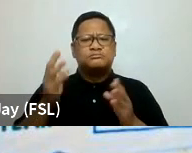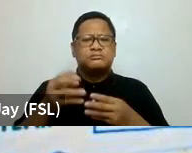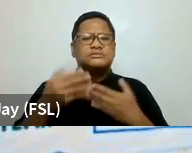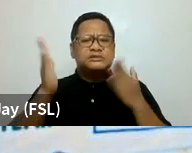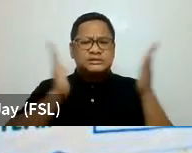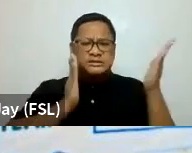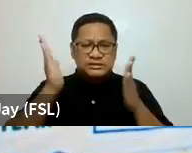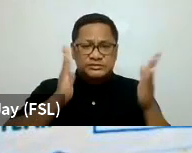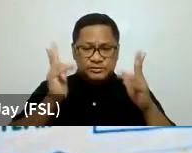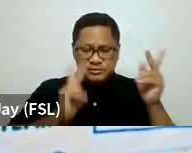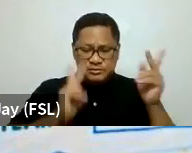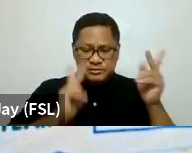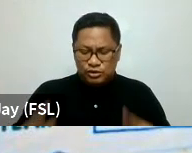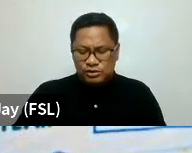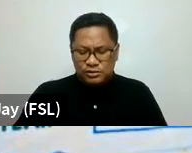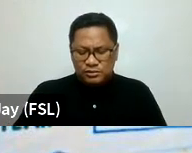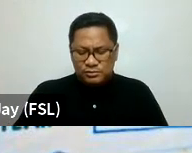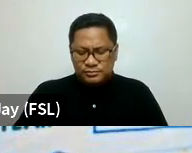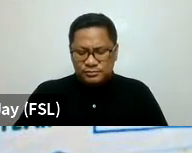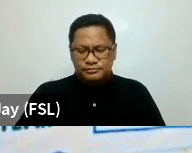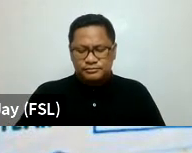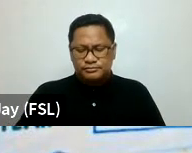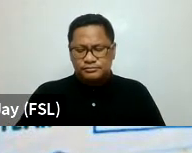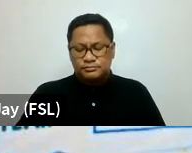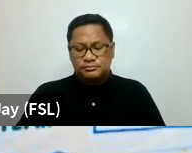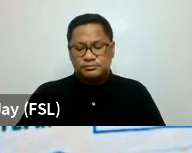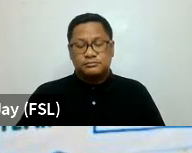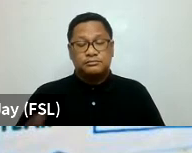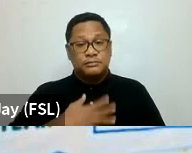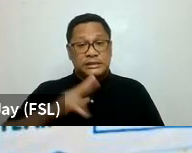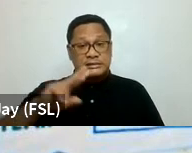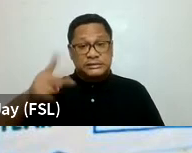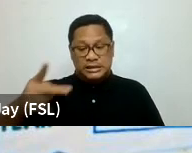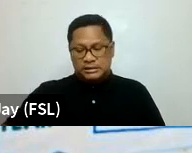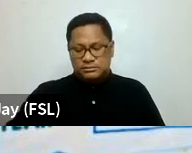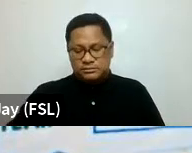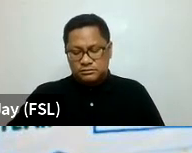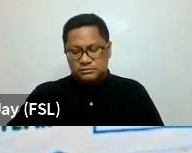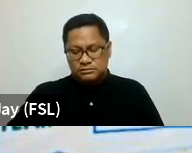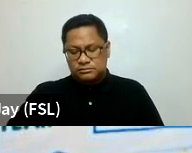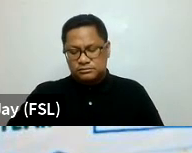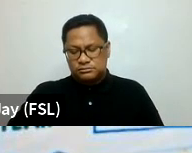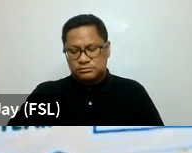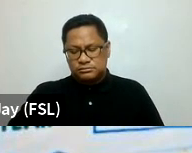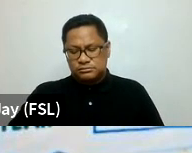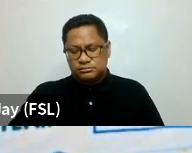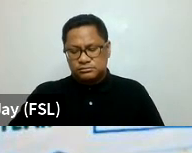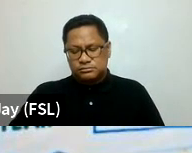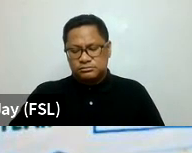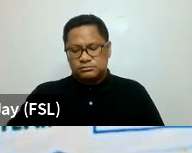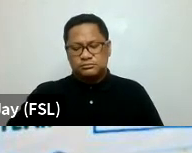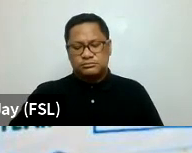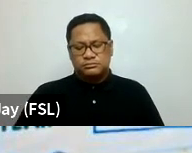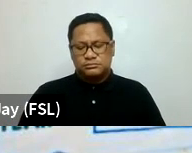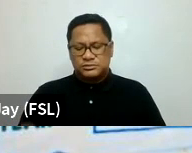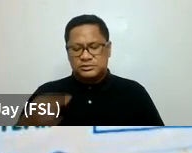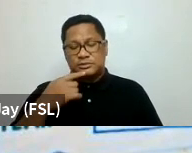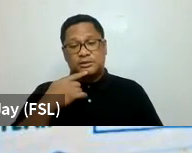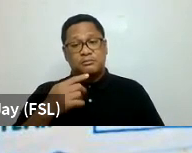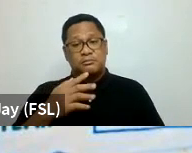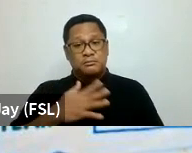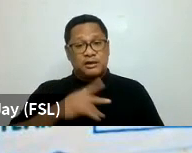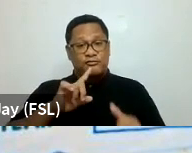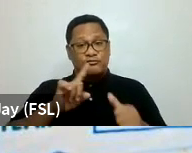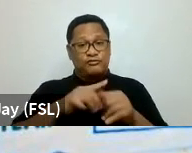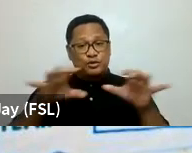people. And my second job, actually my first job was a community organizer with